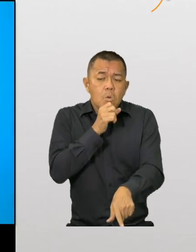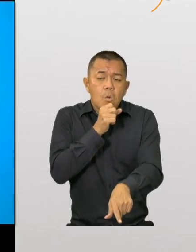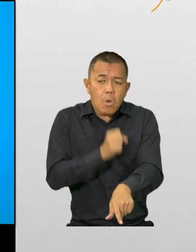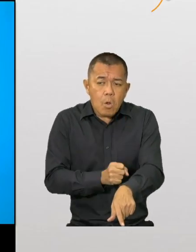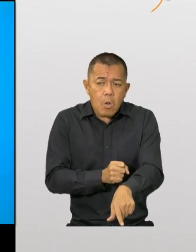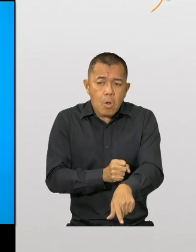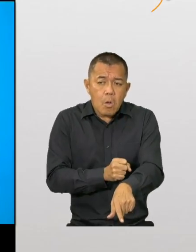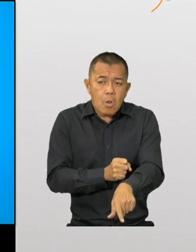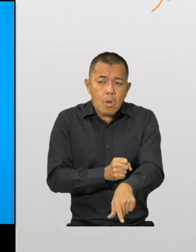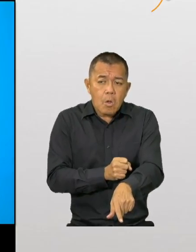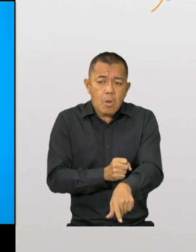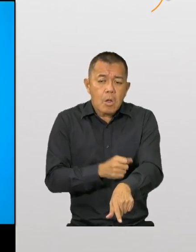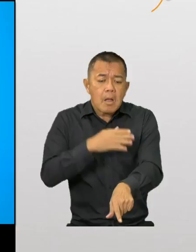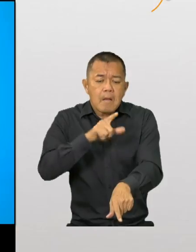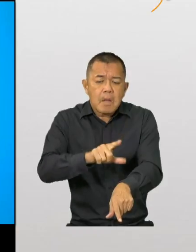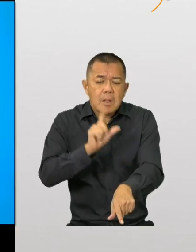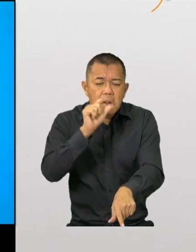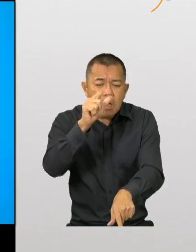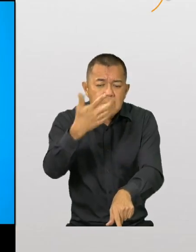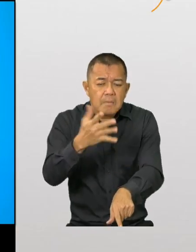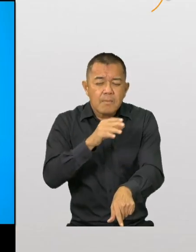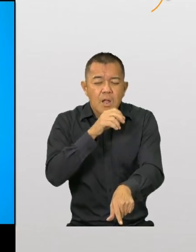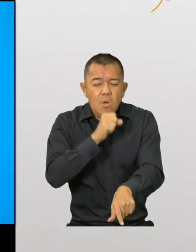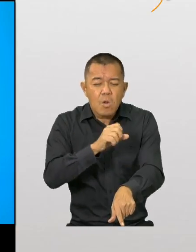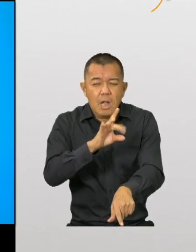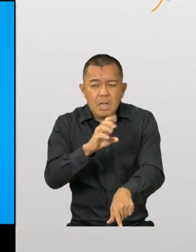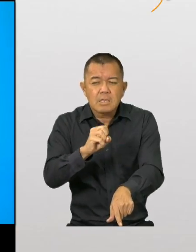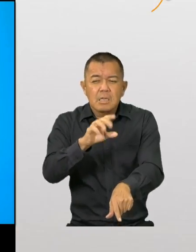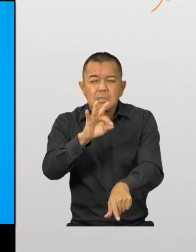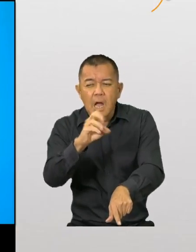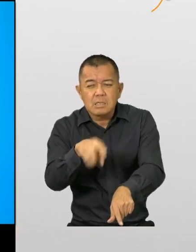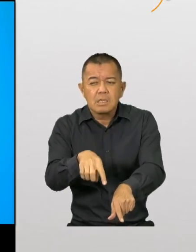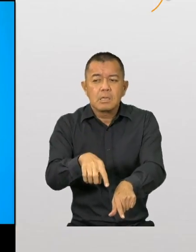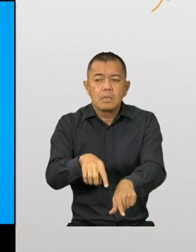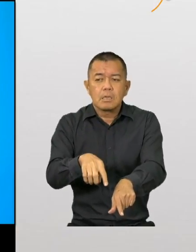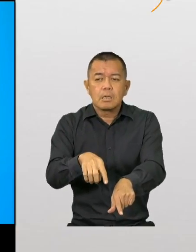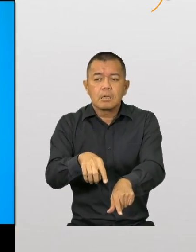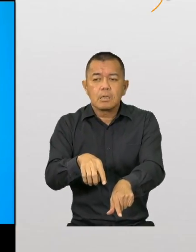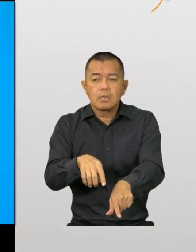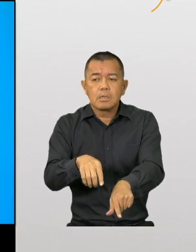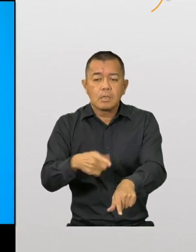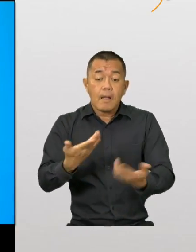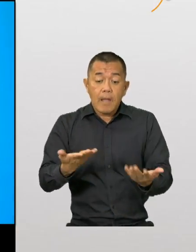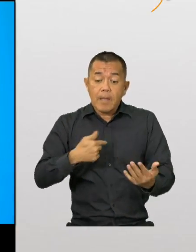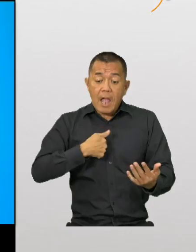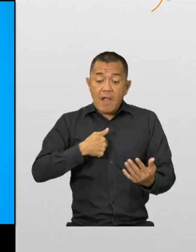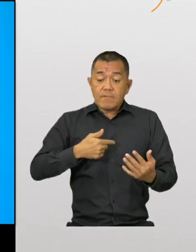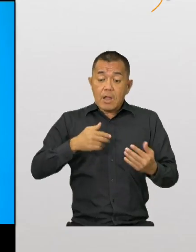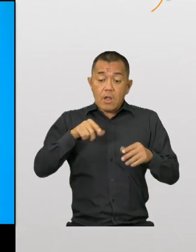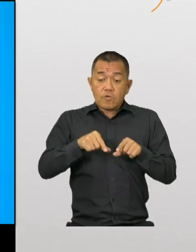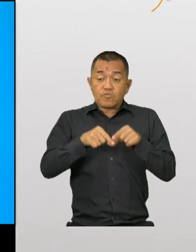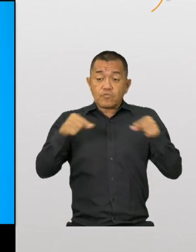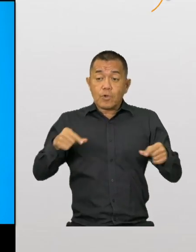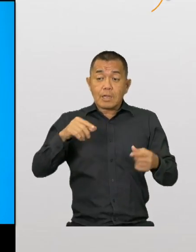90s. And if you have grandchildren, by then your grandchildren will be grandparents.